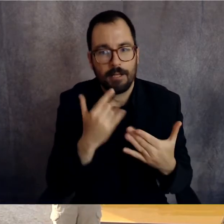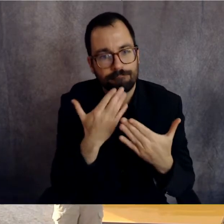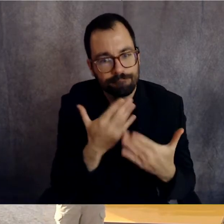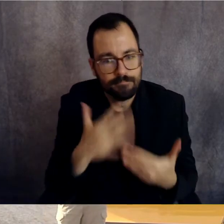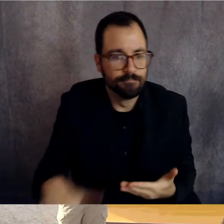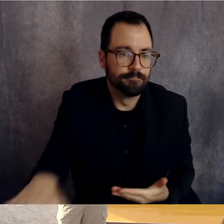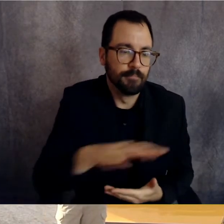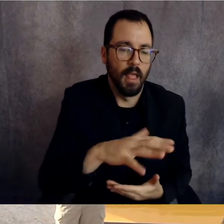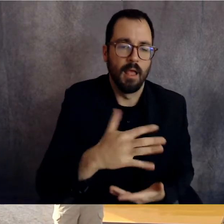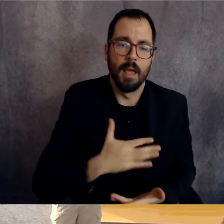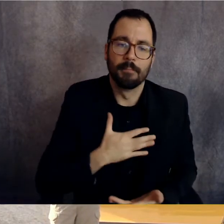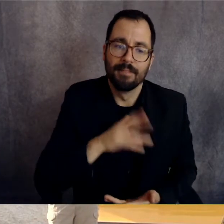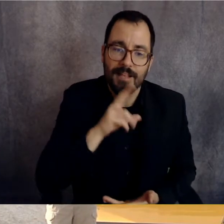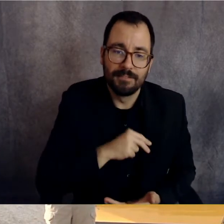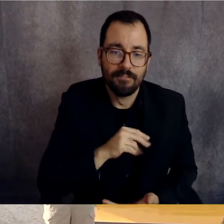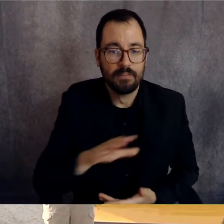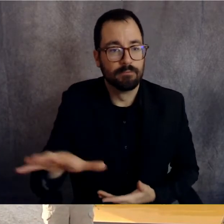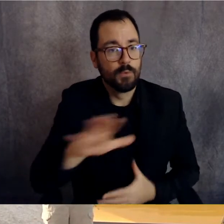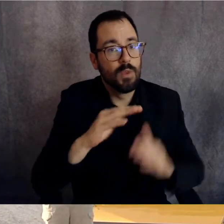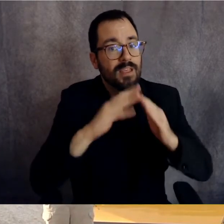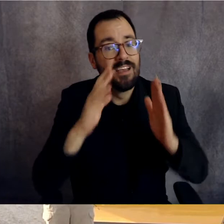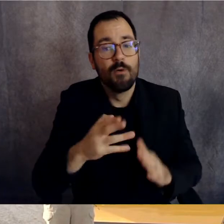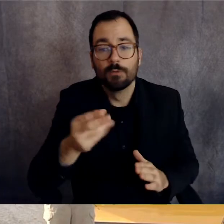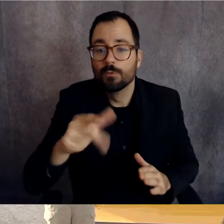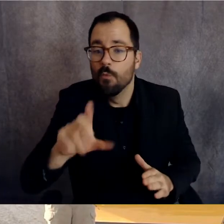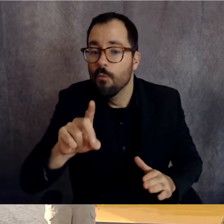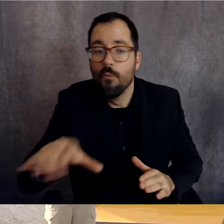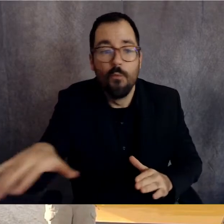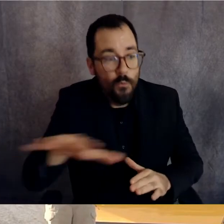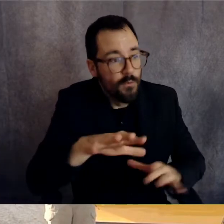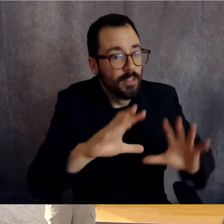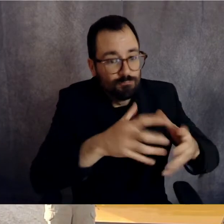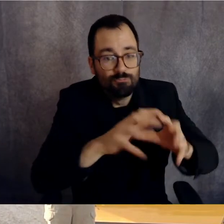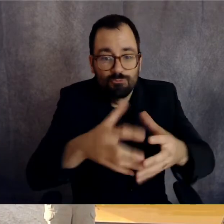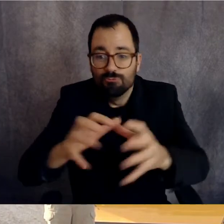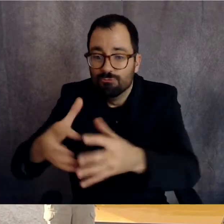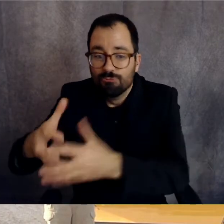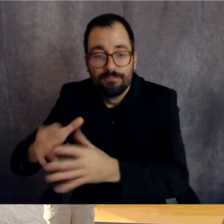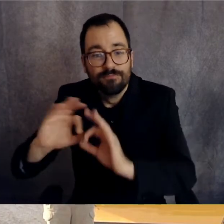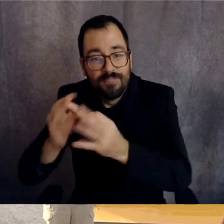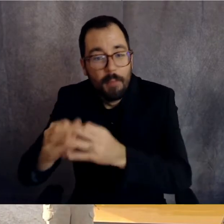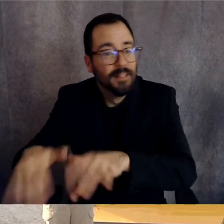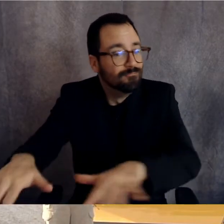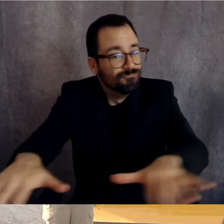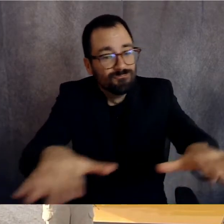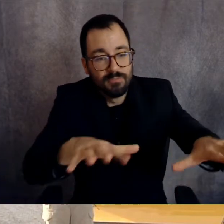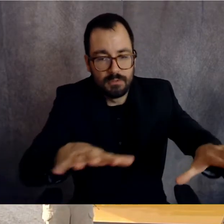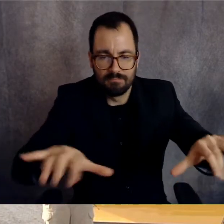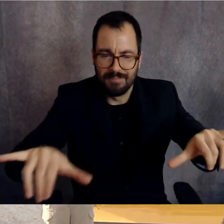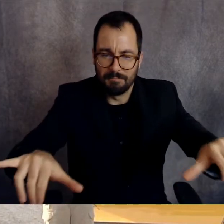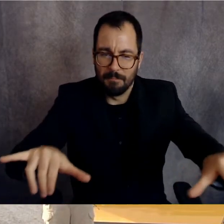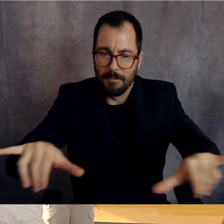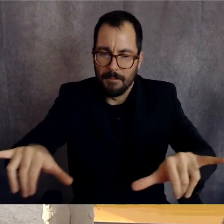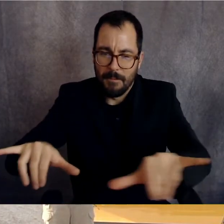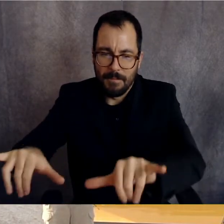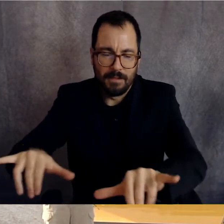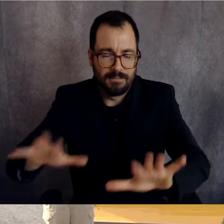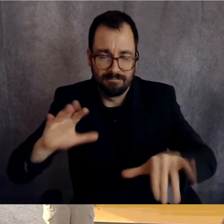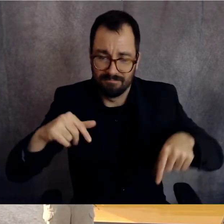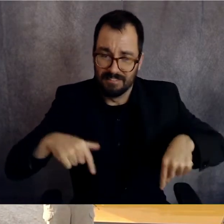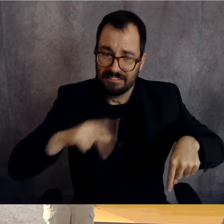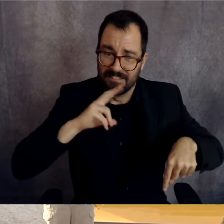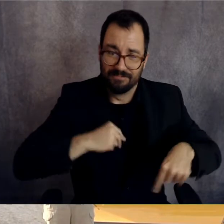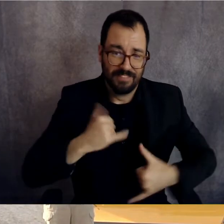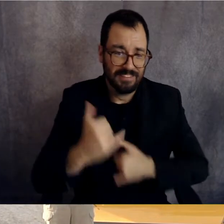your households. I'm asking you to have no one other than your immediate household together. This Thanksgiving is going to be very